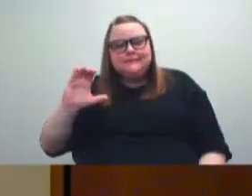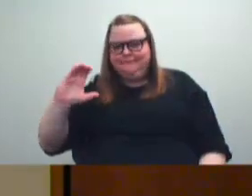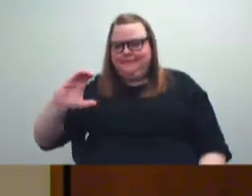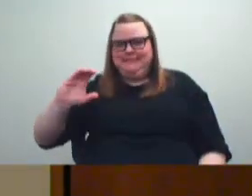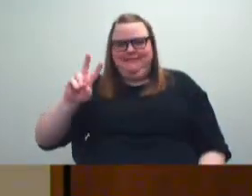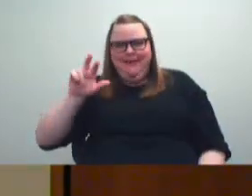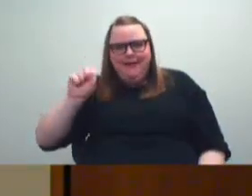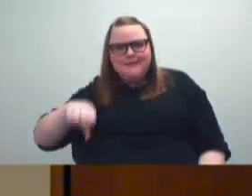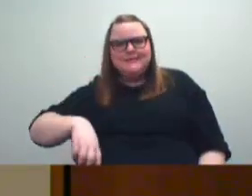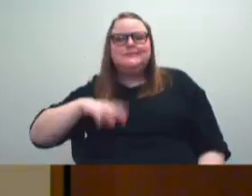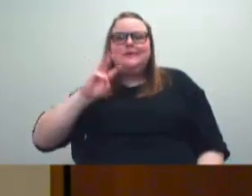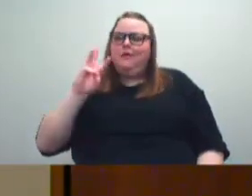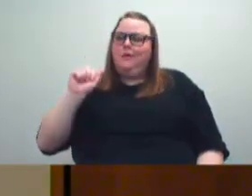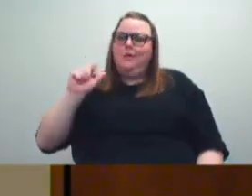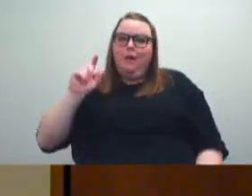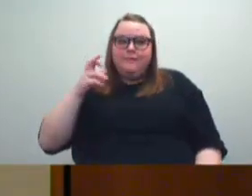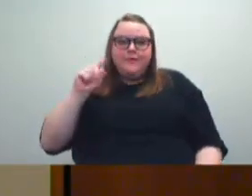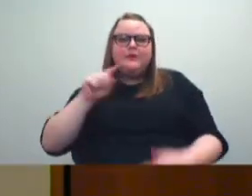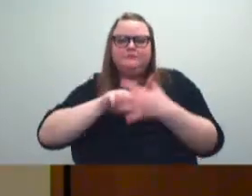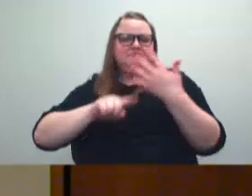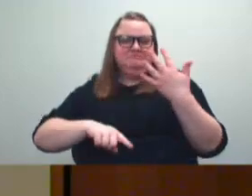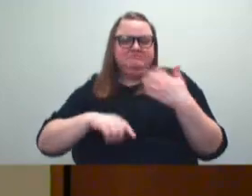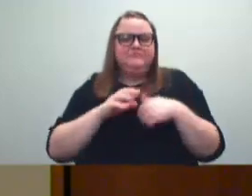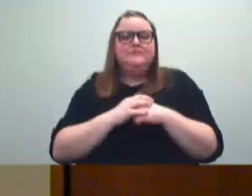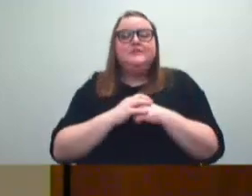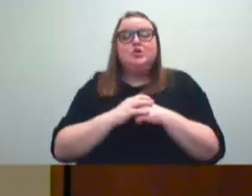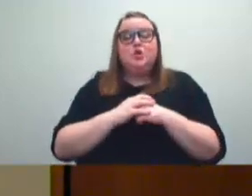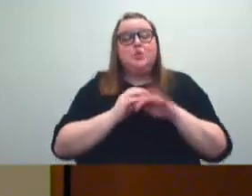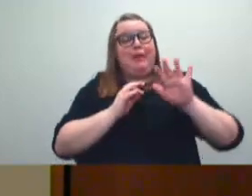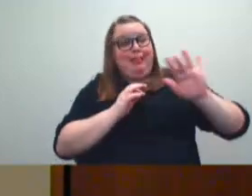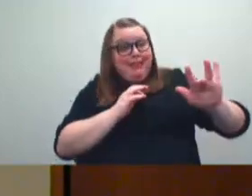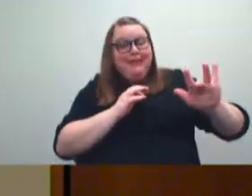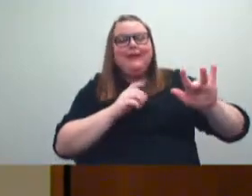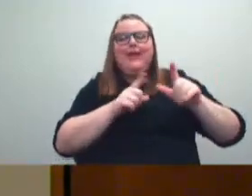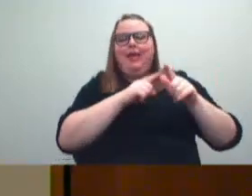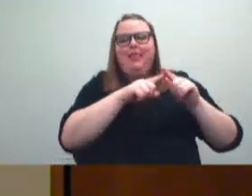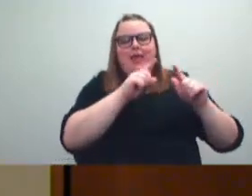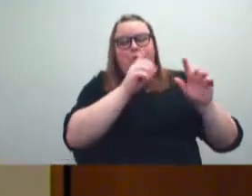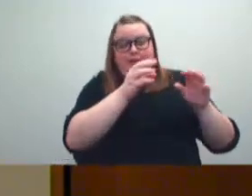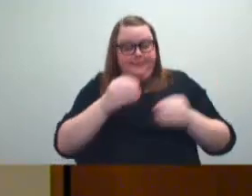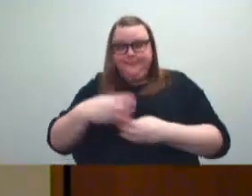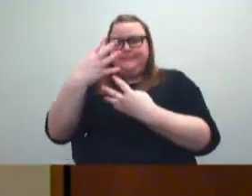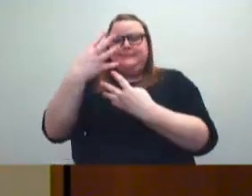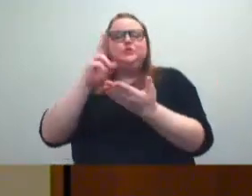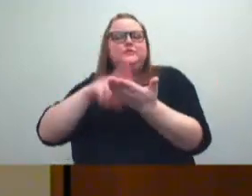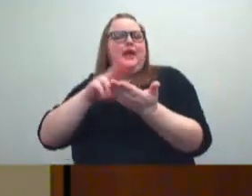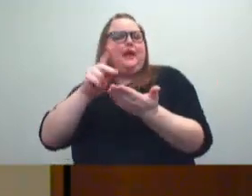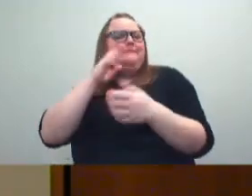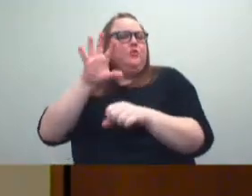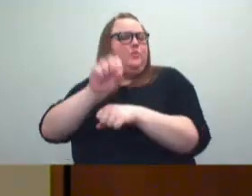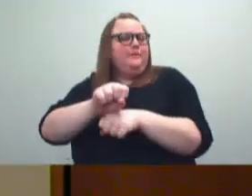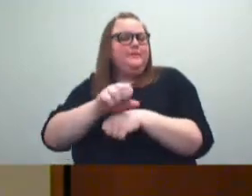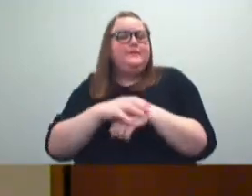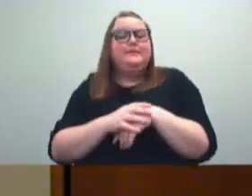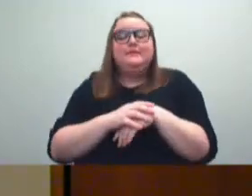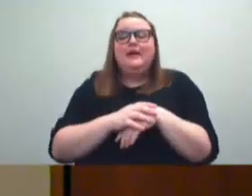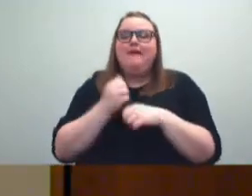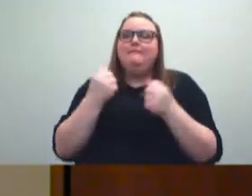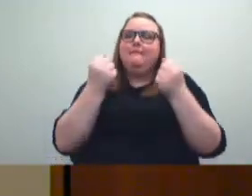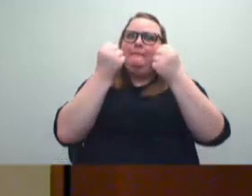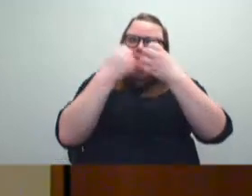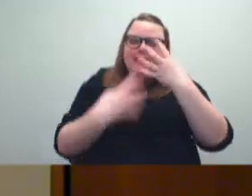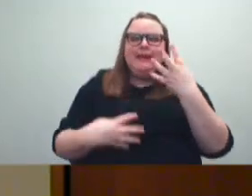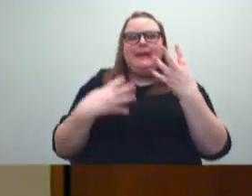can be taken to a link or a phone number to sign up for any number of those. So we definitely have a lot of options for testing throughout